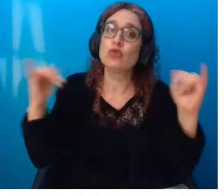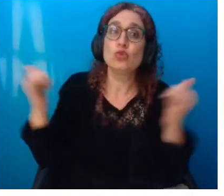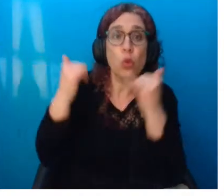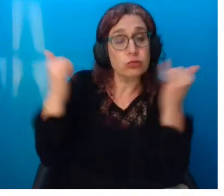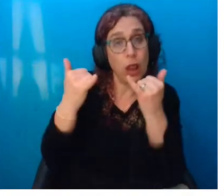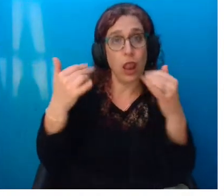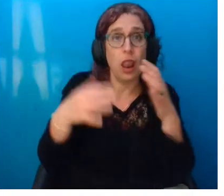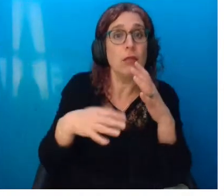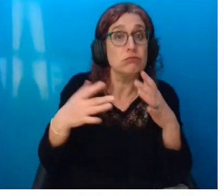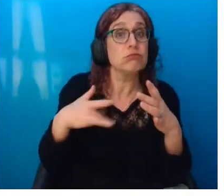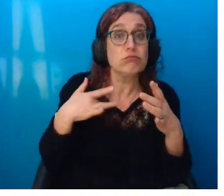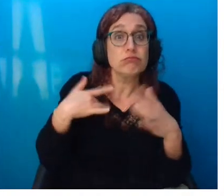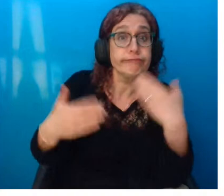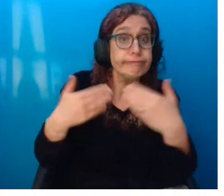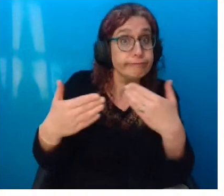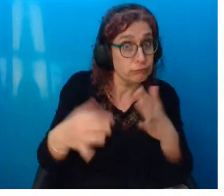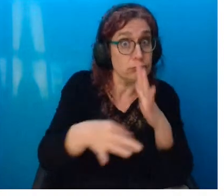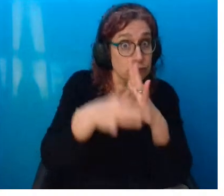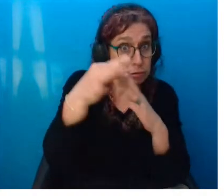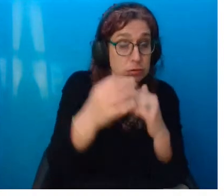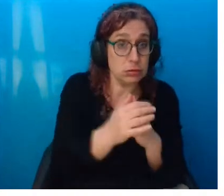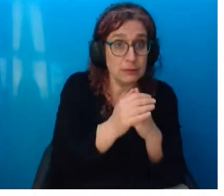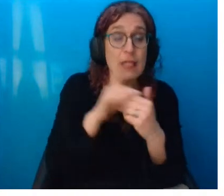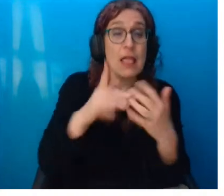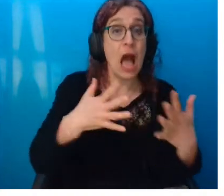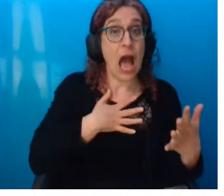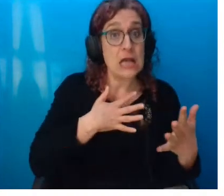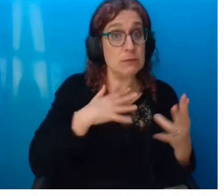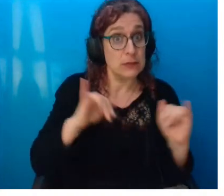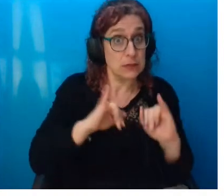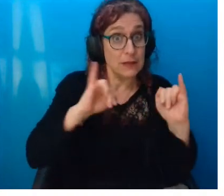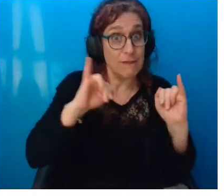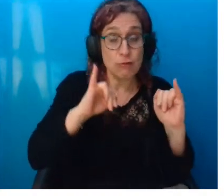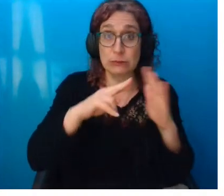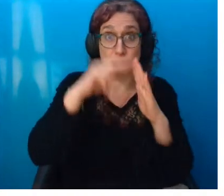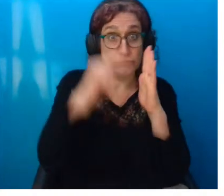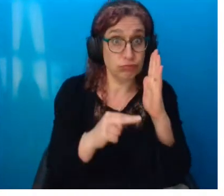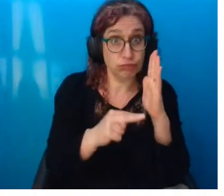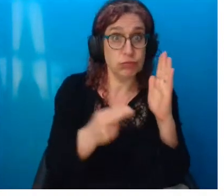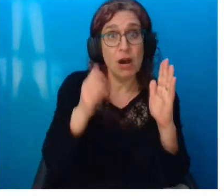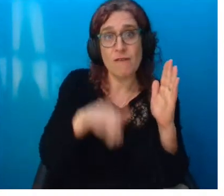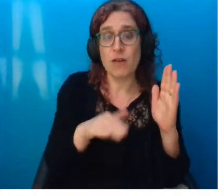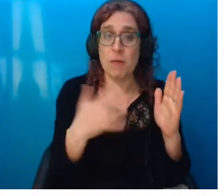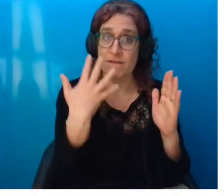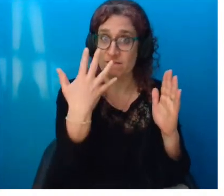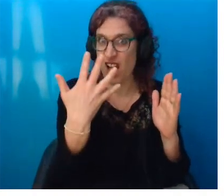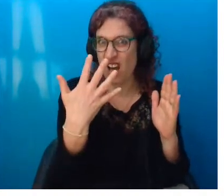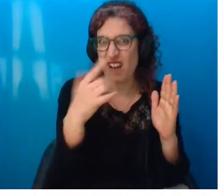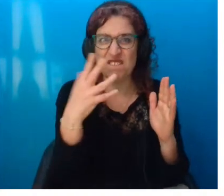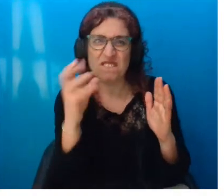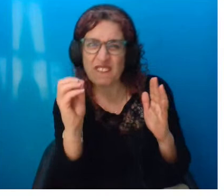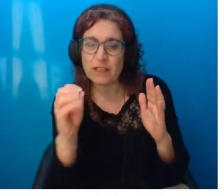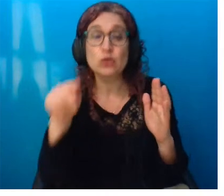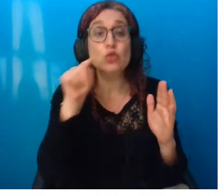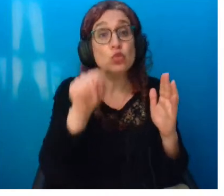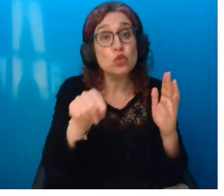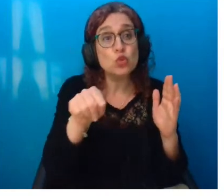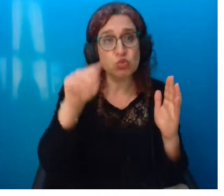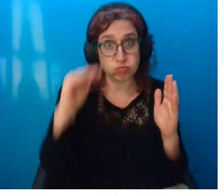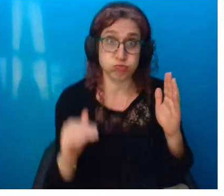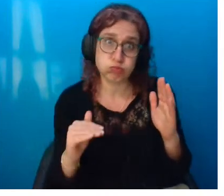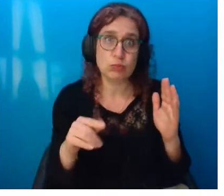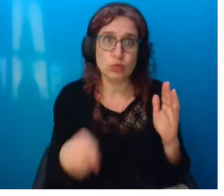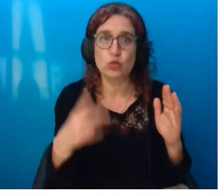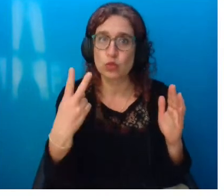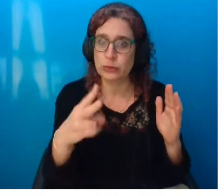The asthma symptom severity decreased from a mean of nearly 5 or 50 millimeters to 24, and the